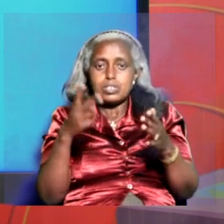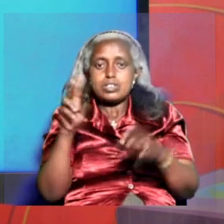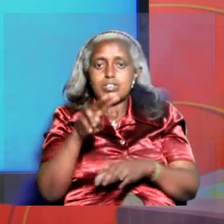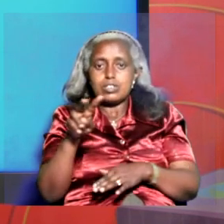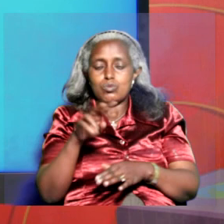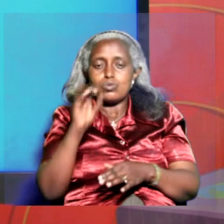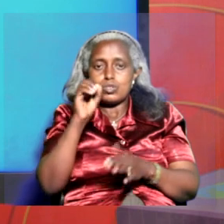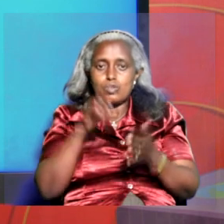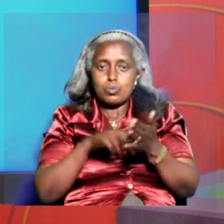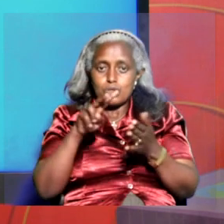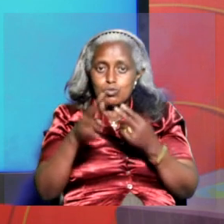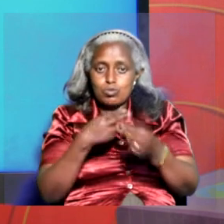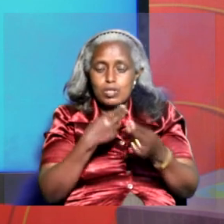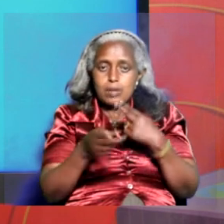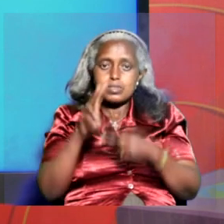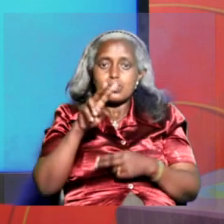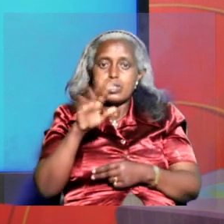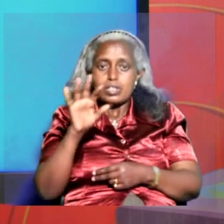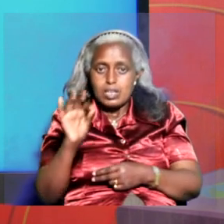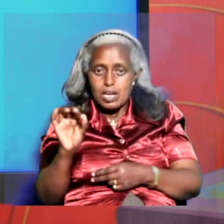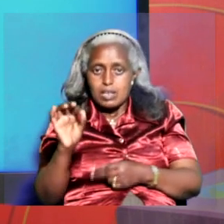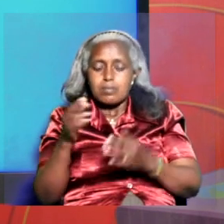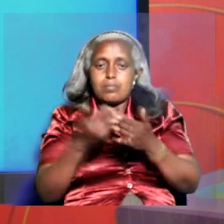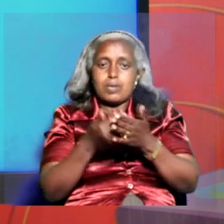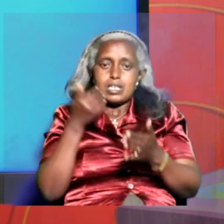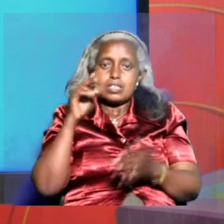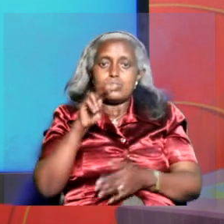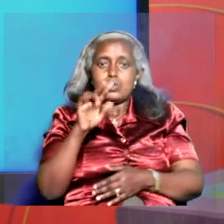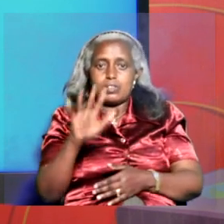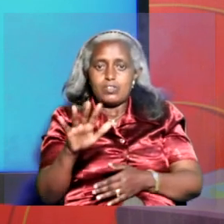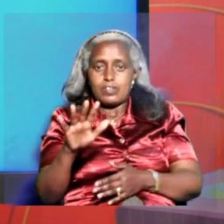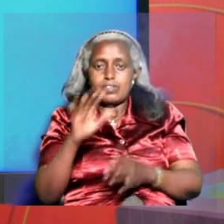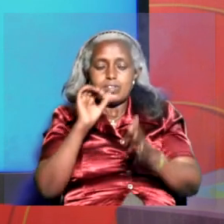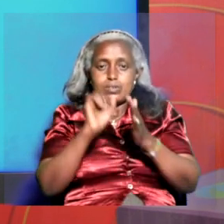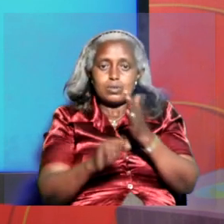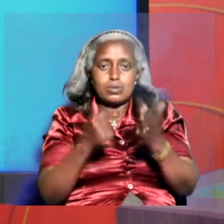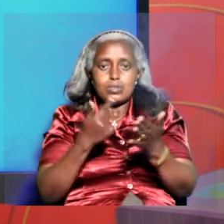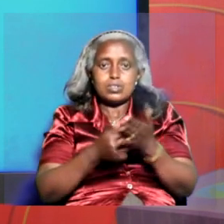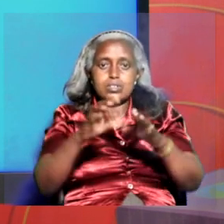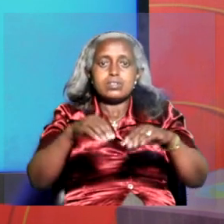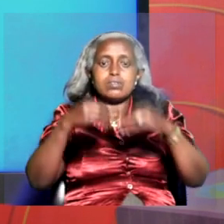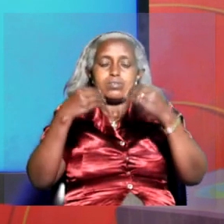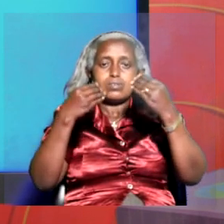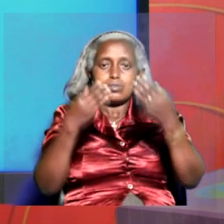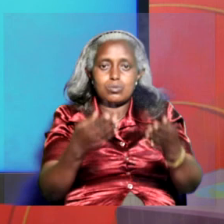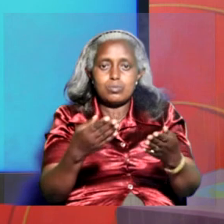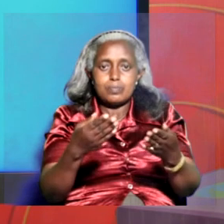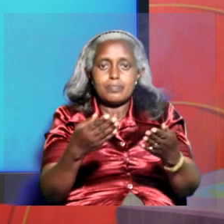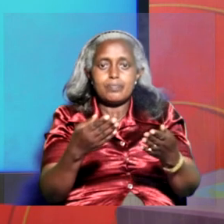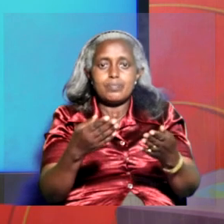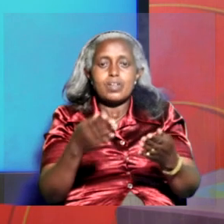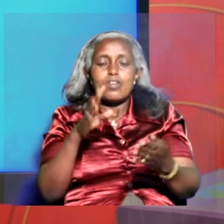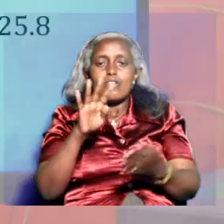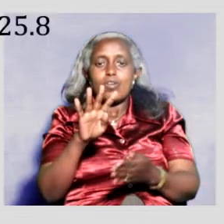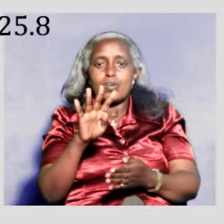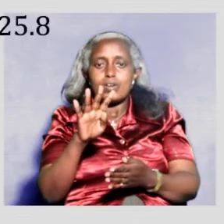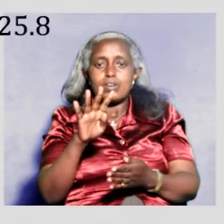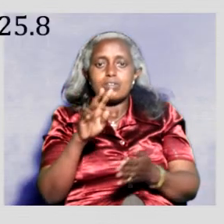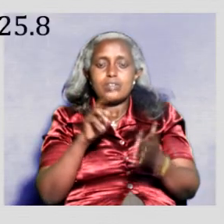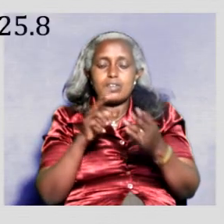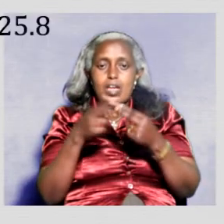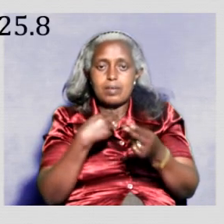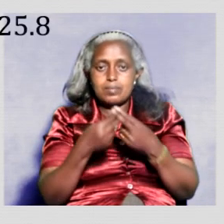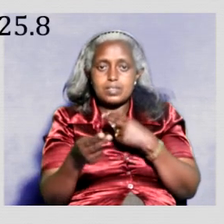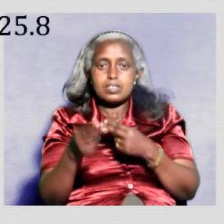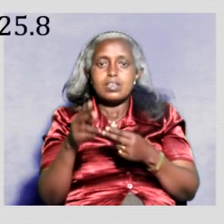So 0.2 times 29 minus 25. So this gives you this 4. 4